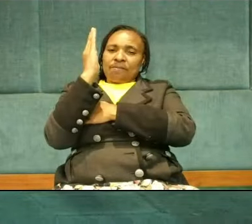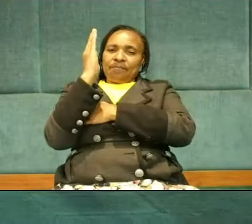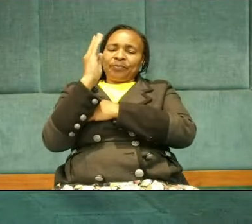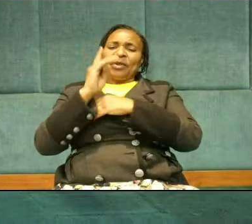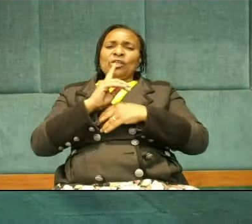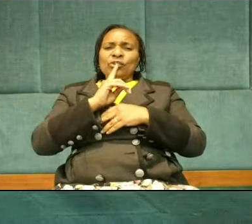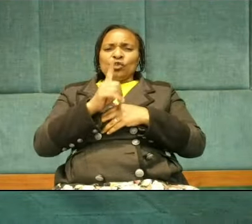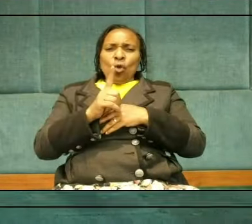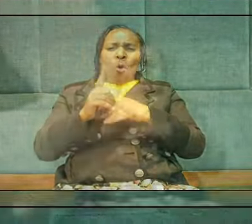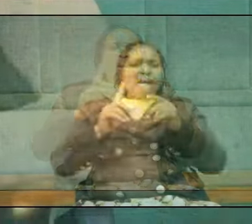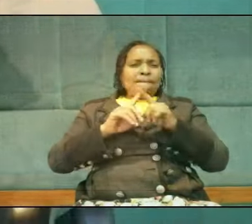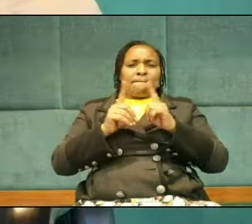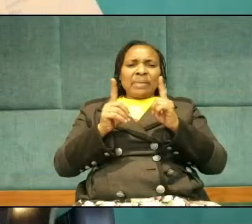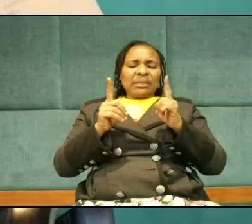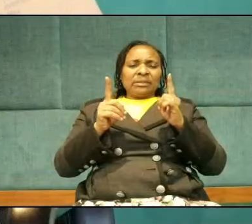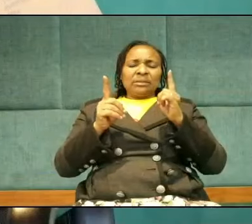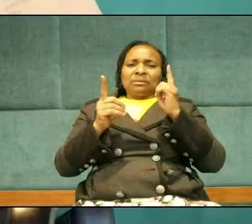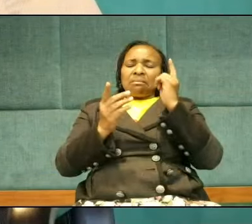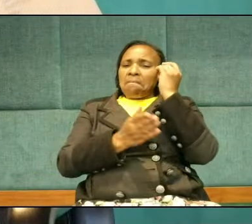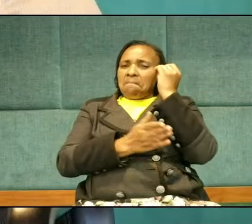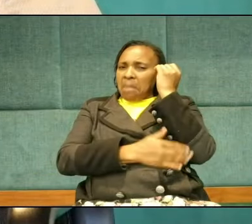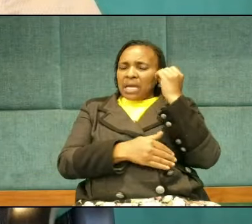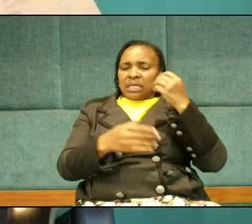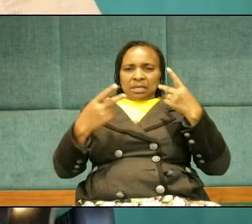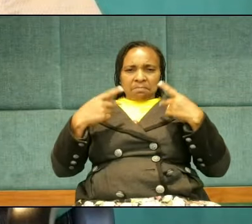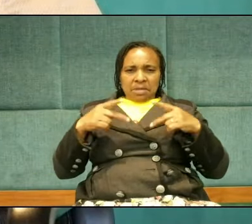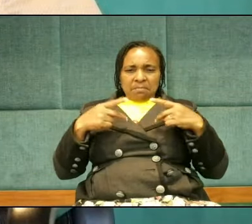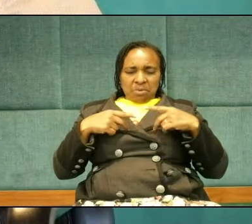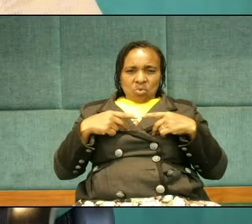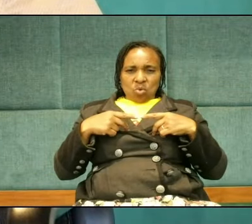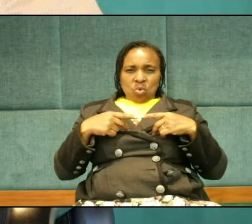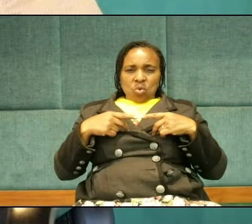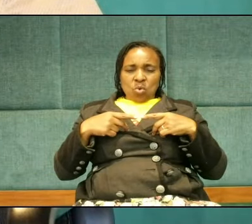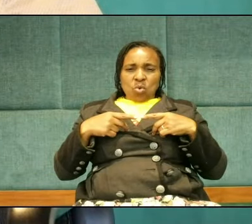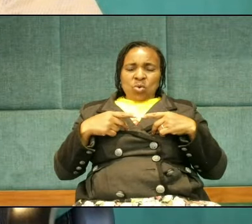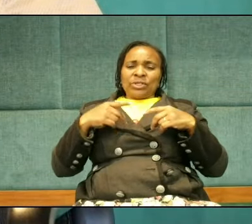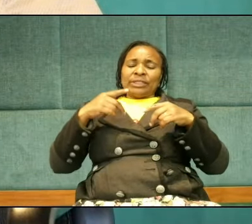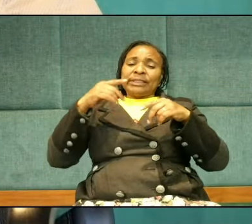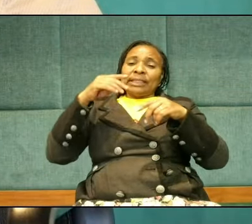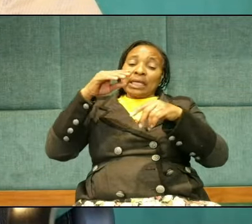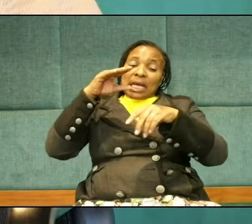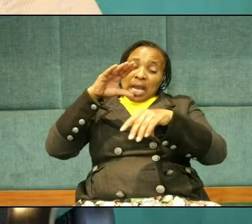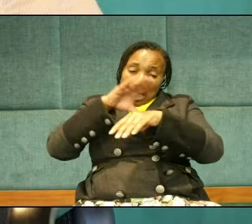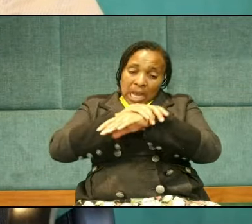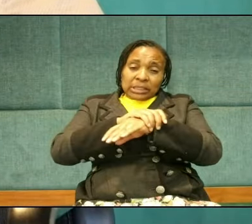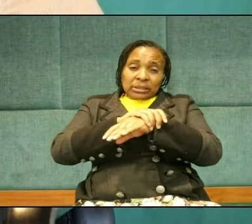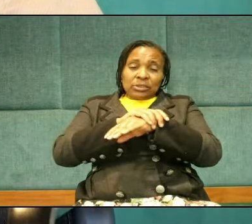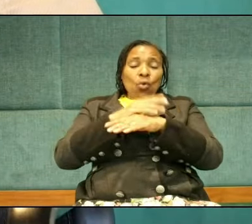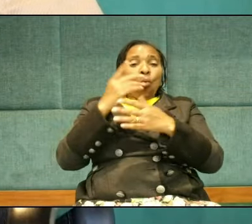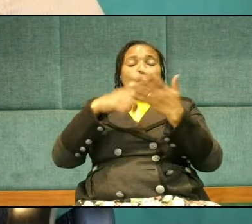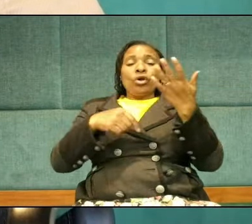So but those bad people, they got what they deserve, which